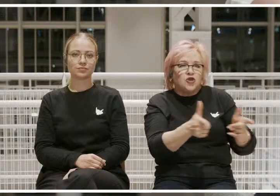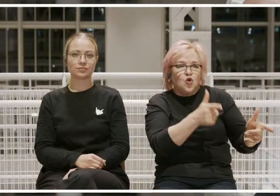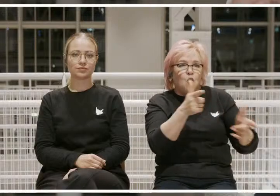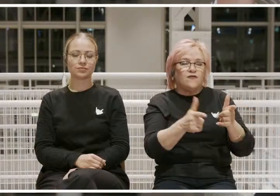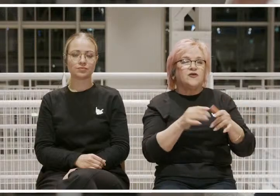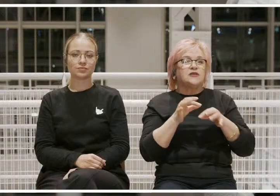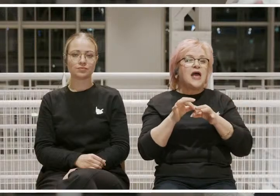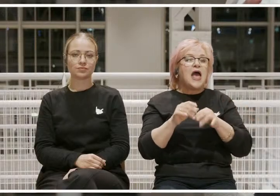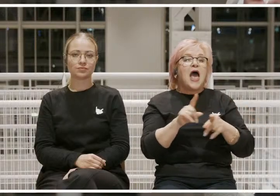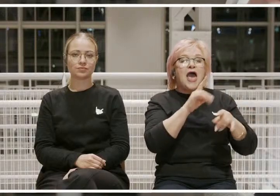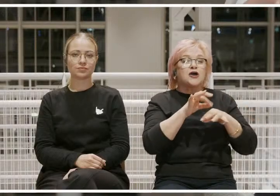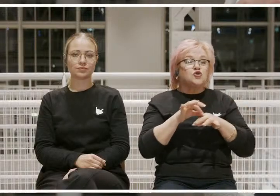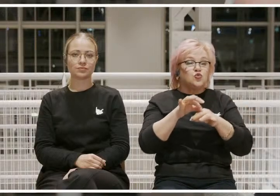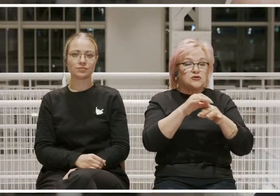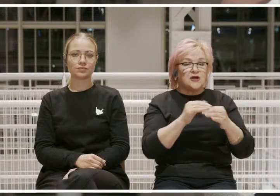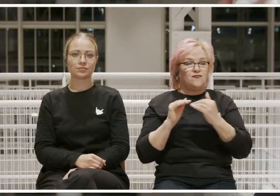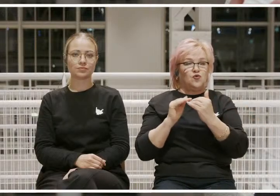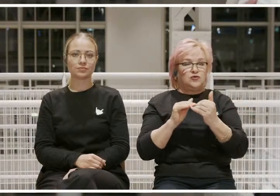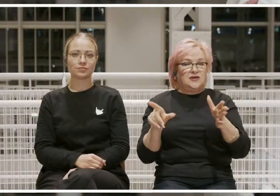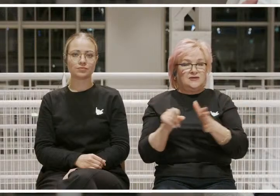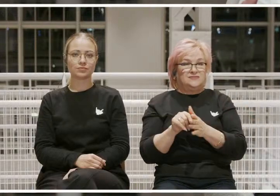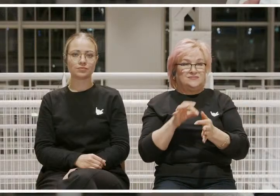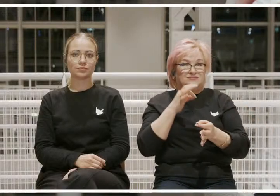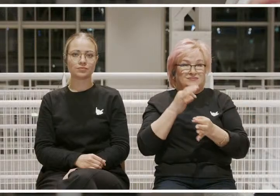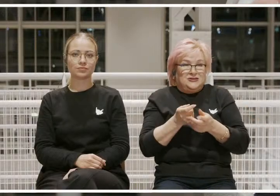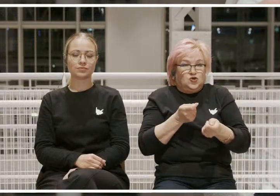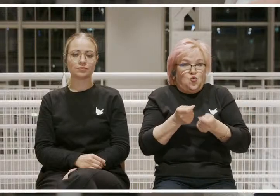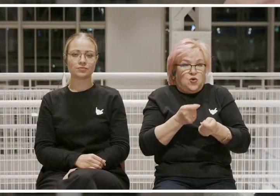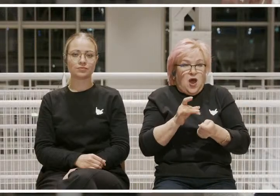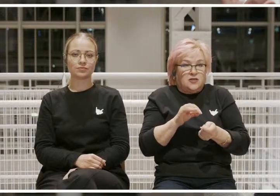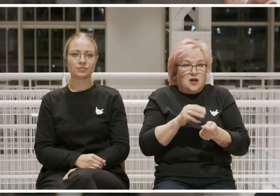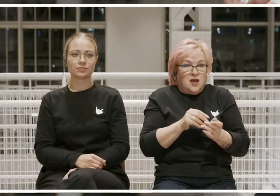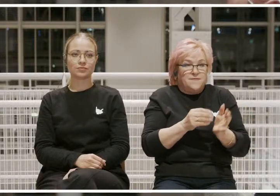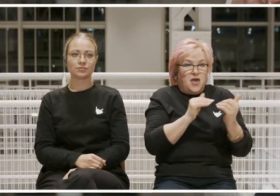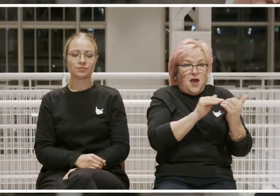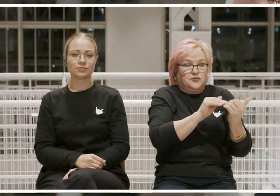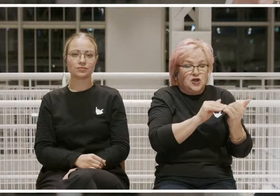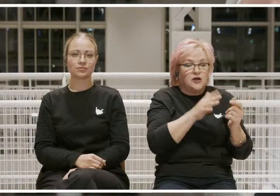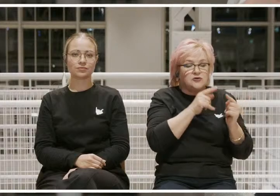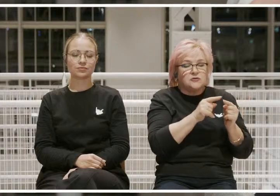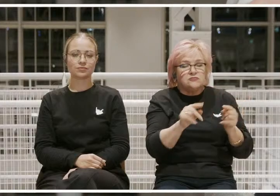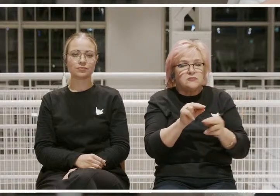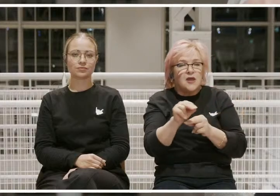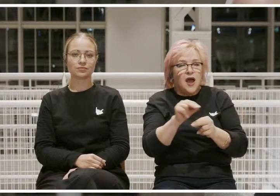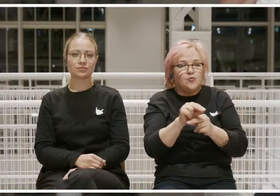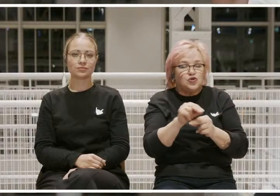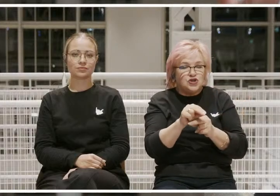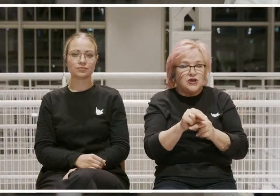it coincides with the installation period. So in that period, we